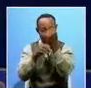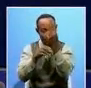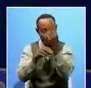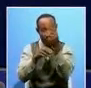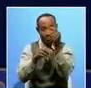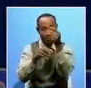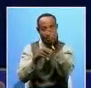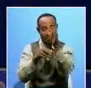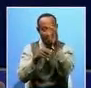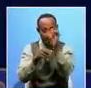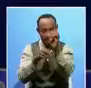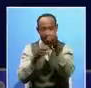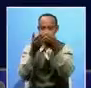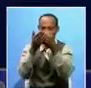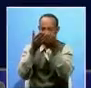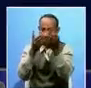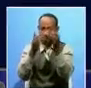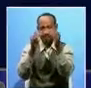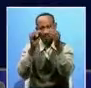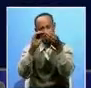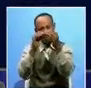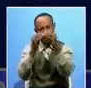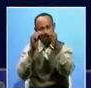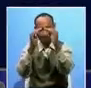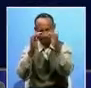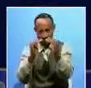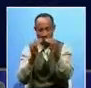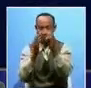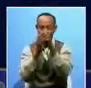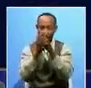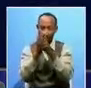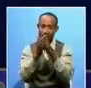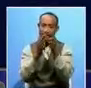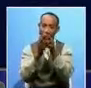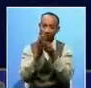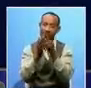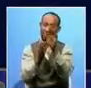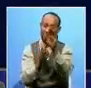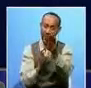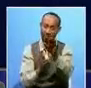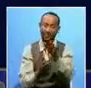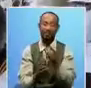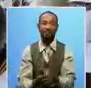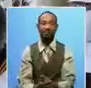reduce the failure rate during examinations. Details in this report.